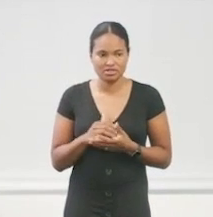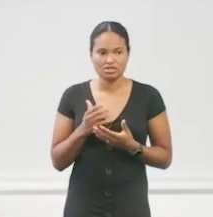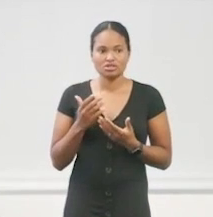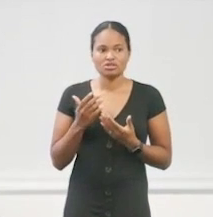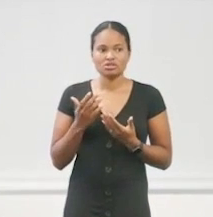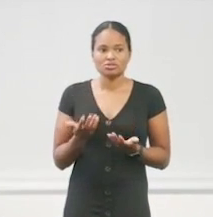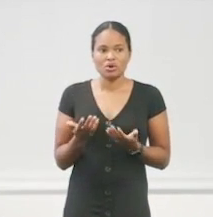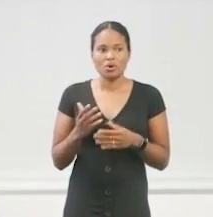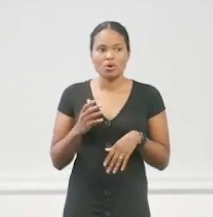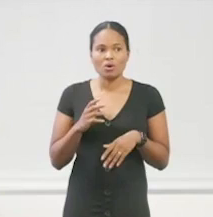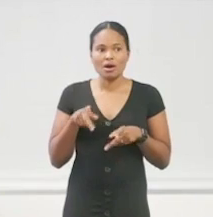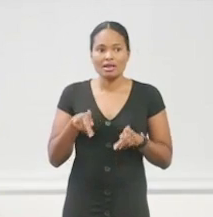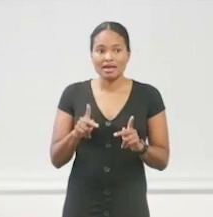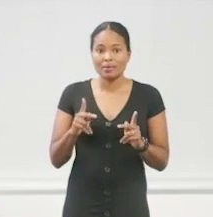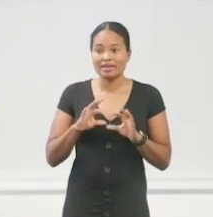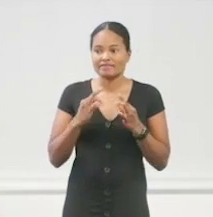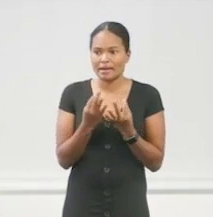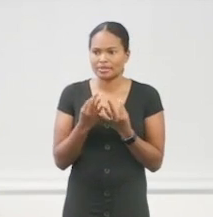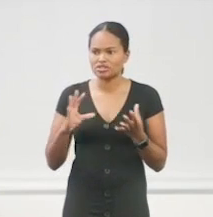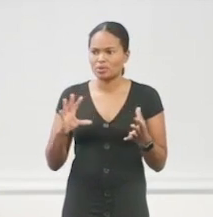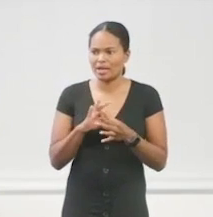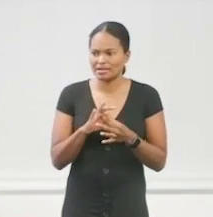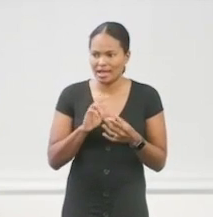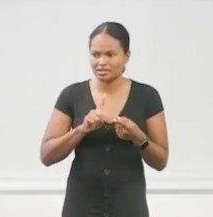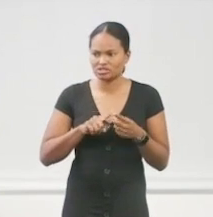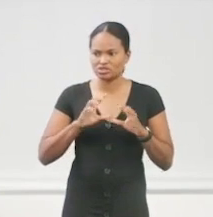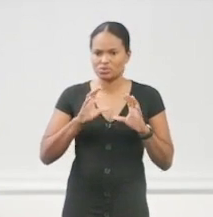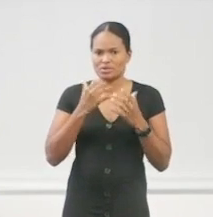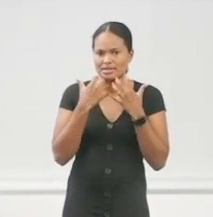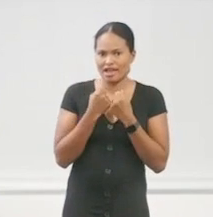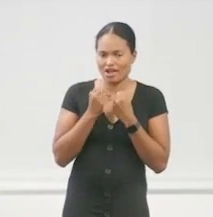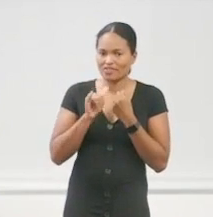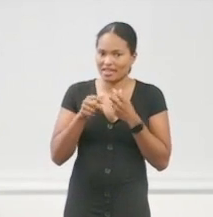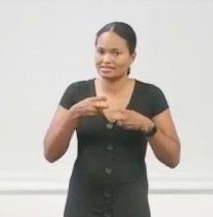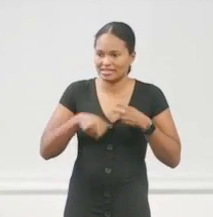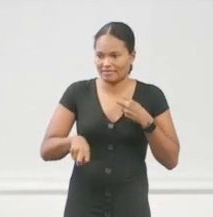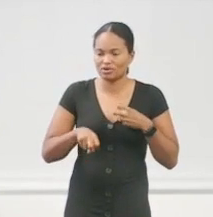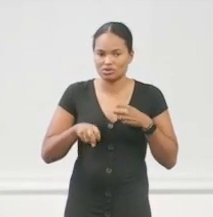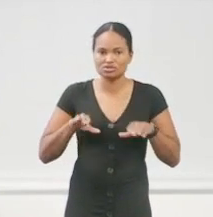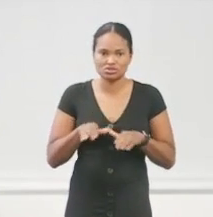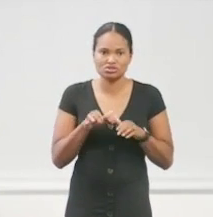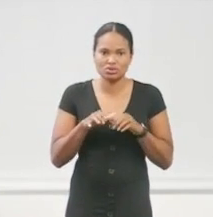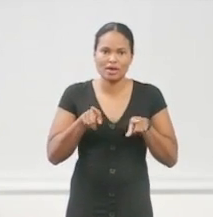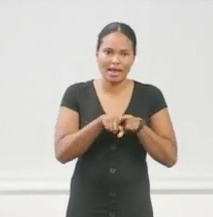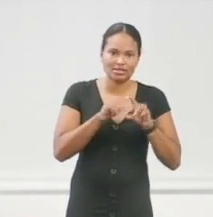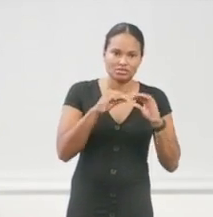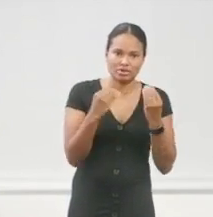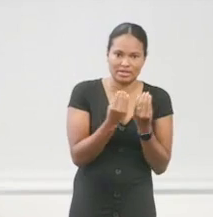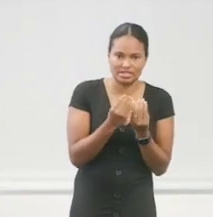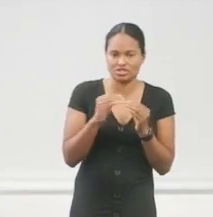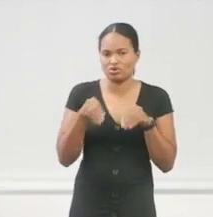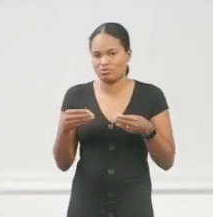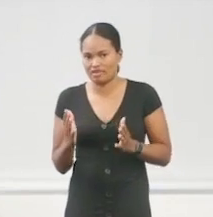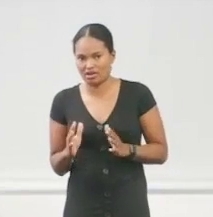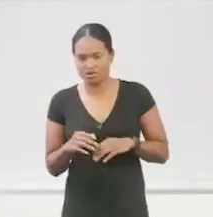care can be one of the most difficult things to do as a healthcare organization or provider. And as